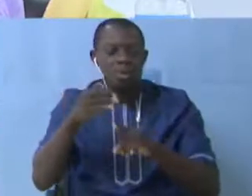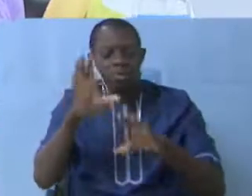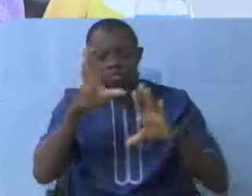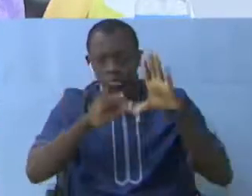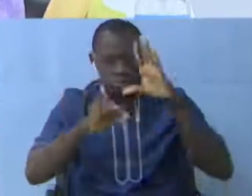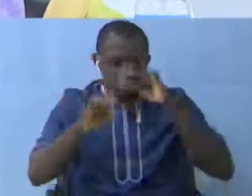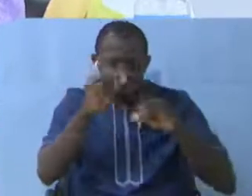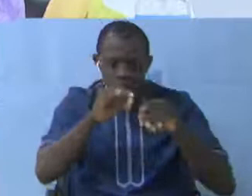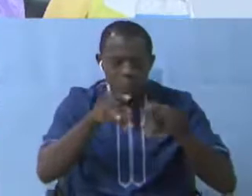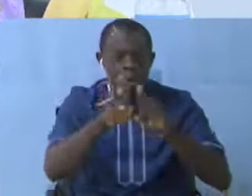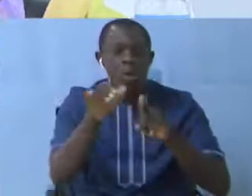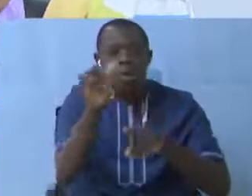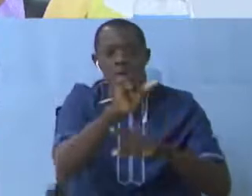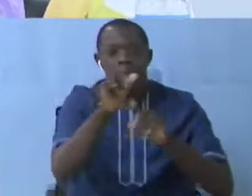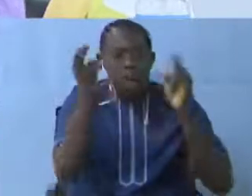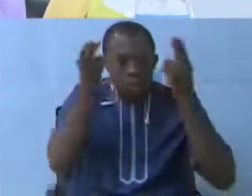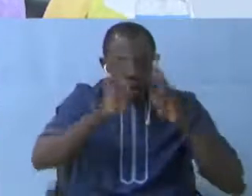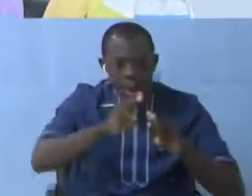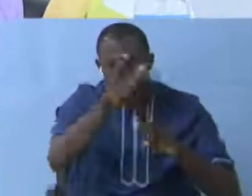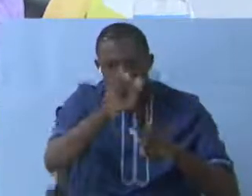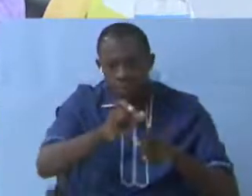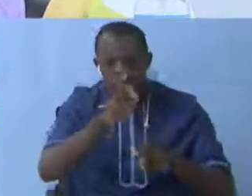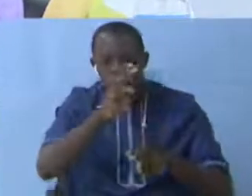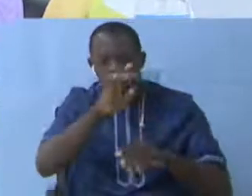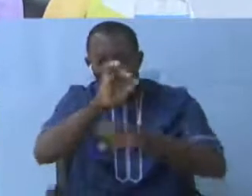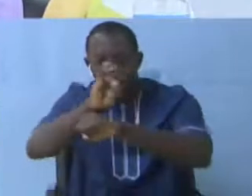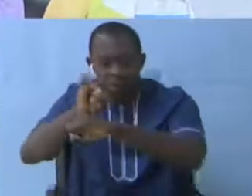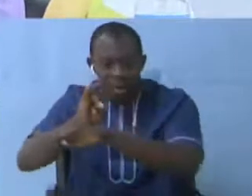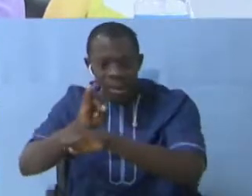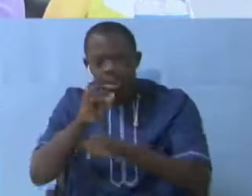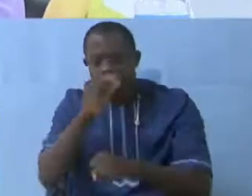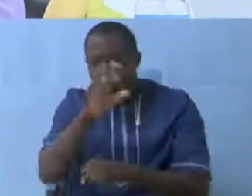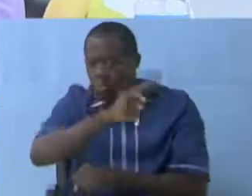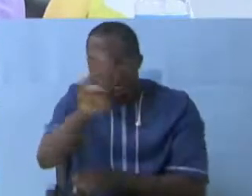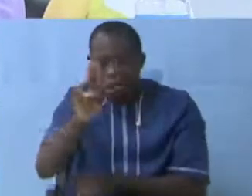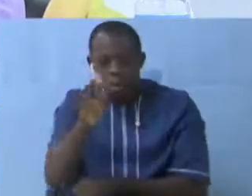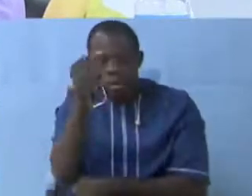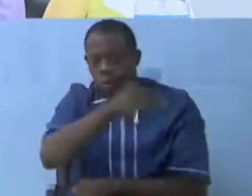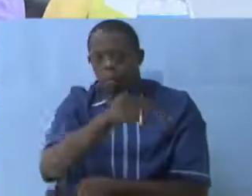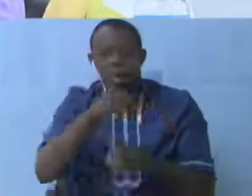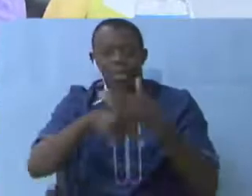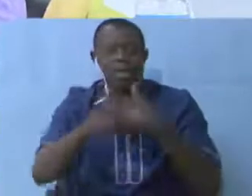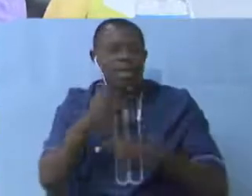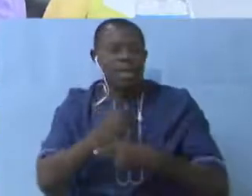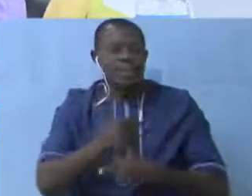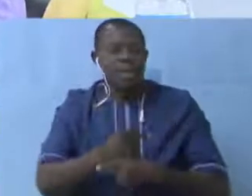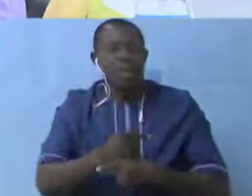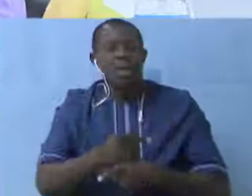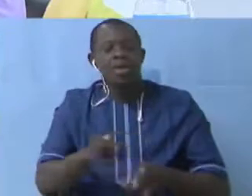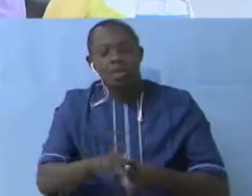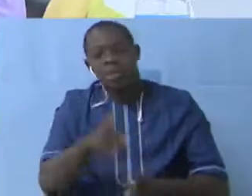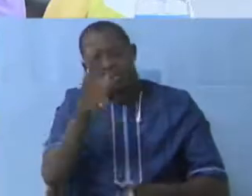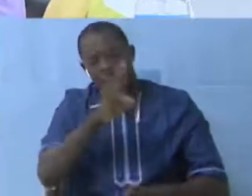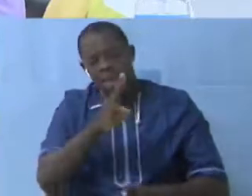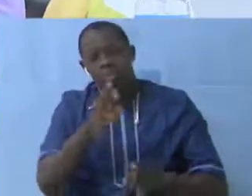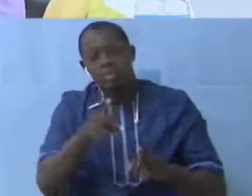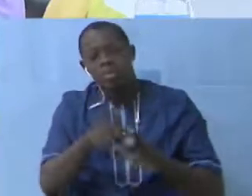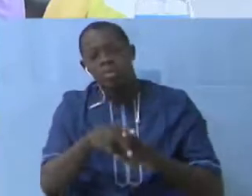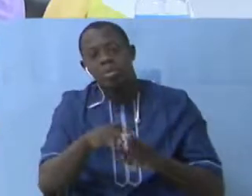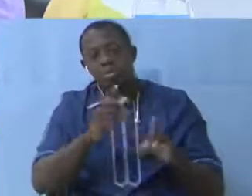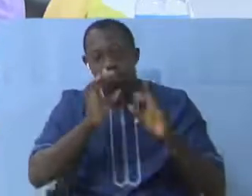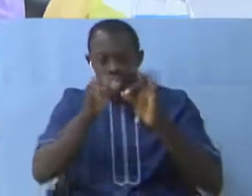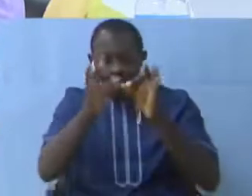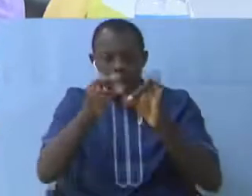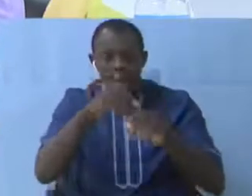those judges who are identified not to come, to ensure that we also bring forward the narrative of a